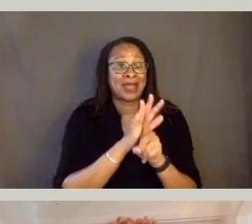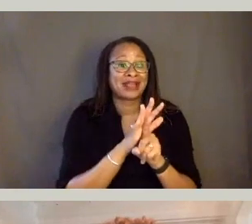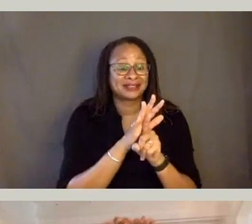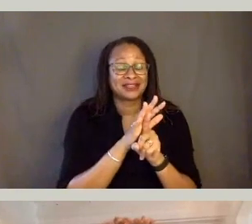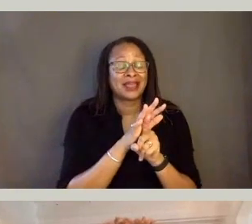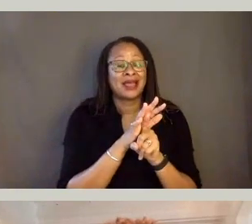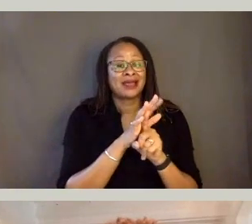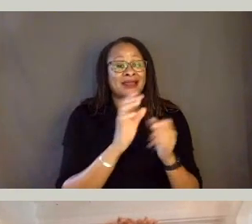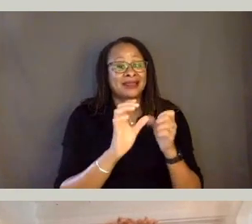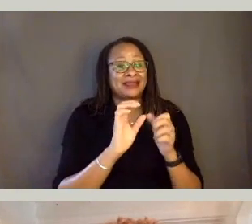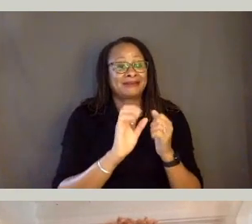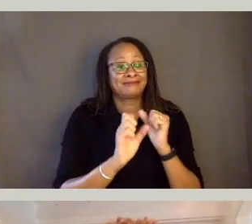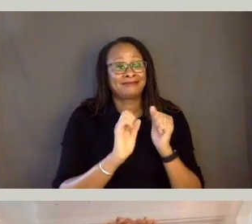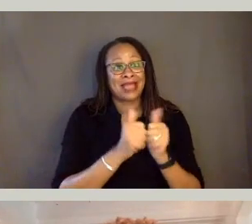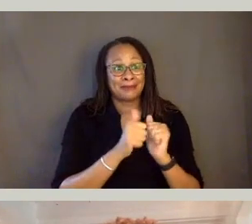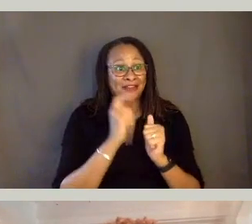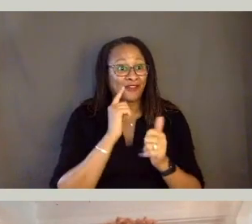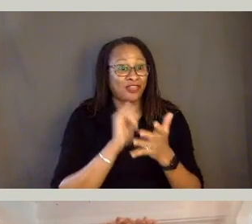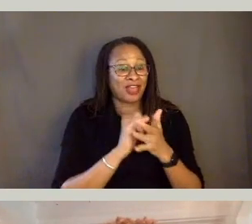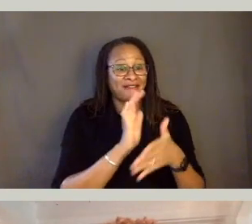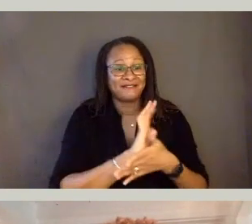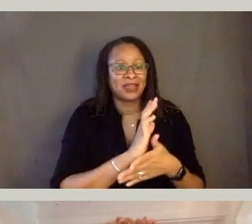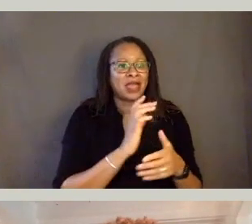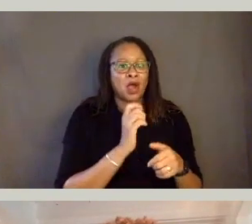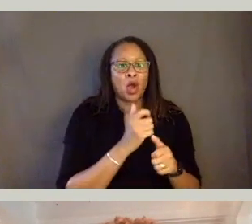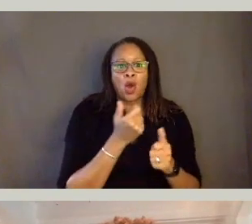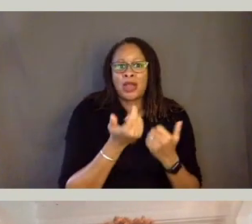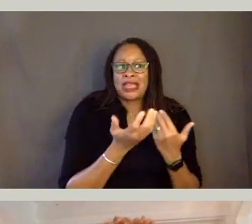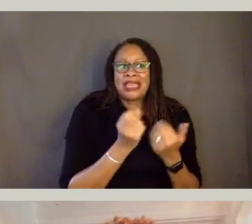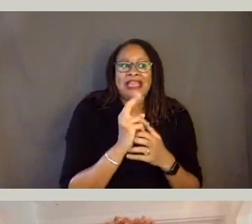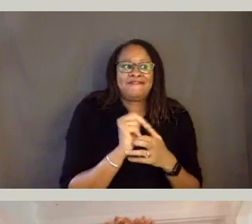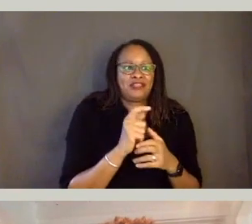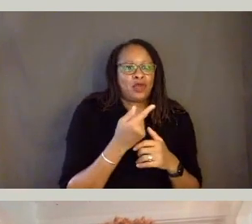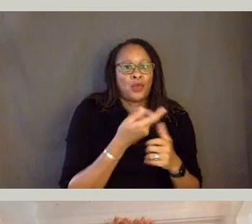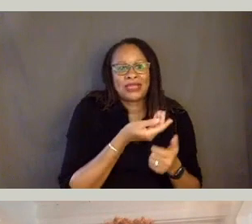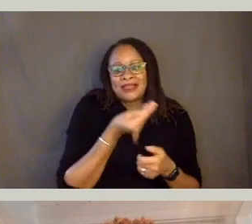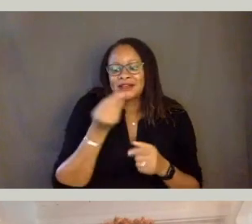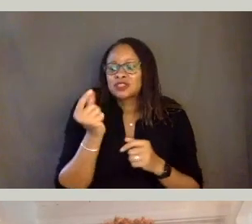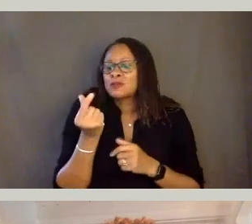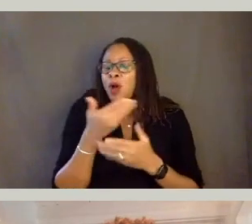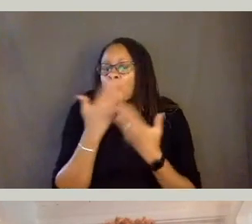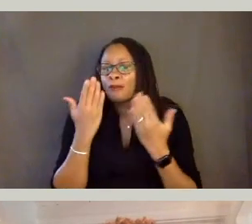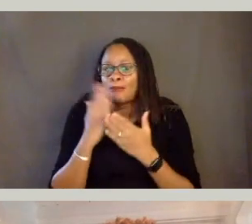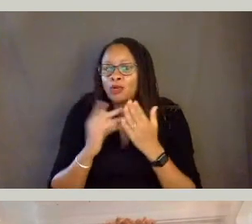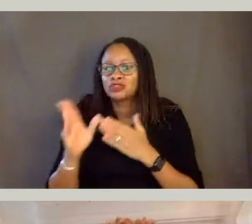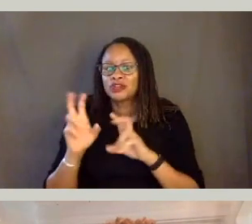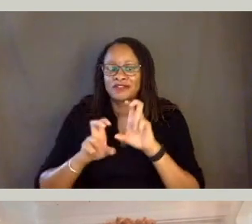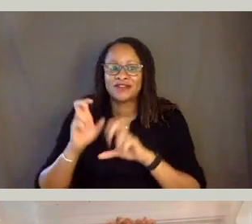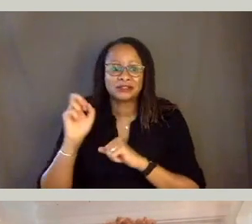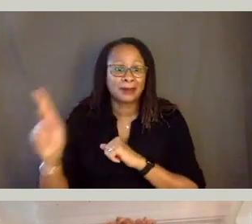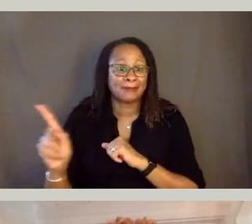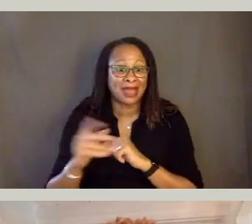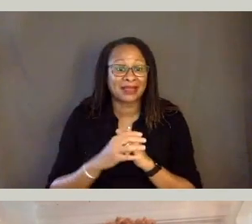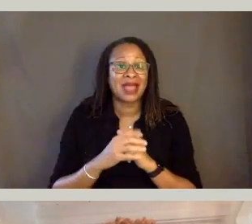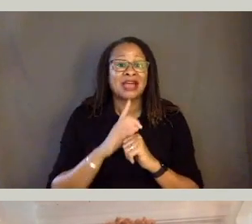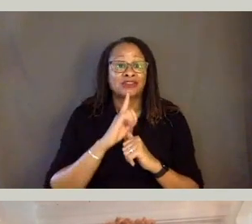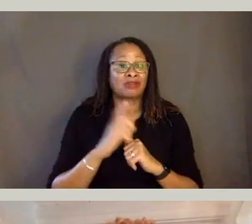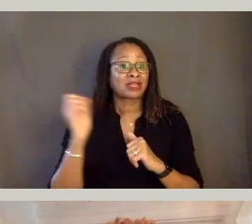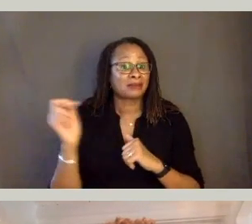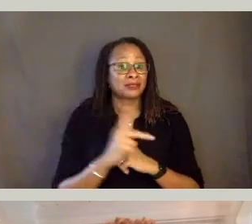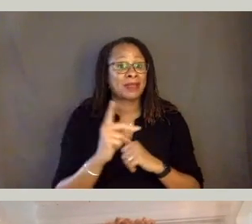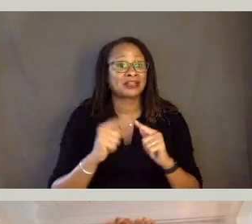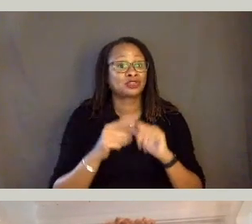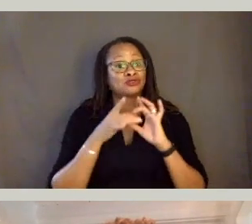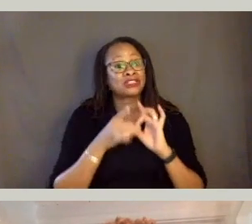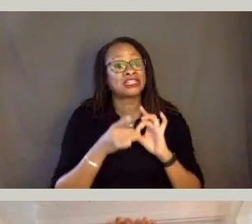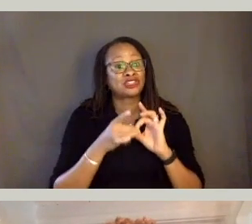even though we only returned such a small portion of the initial investment. And so it really, I think, comes down to relationship